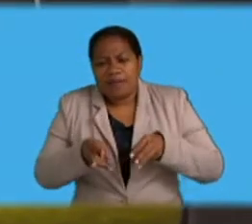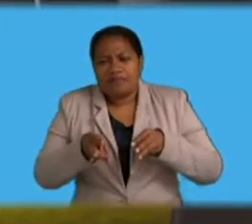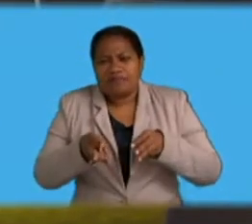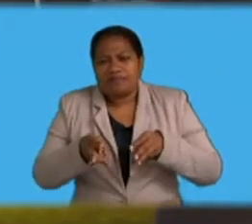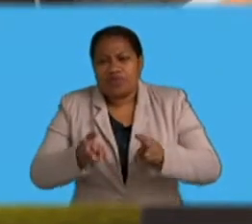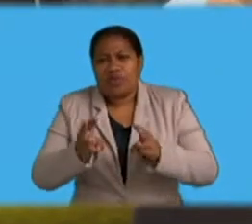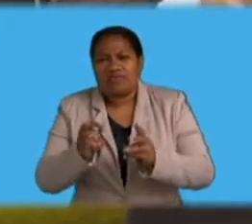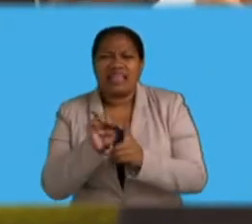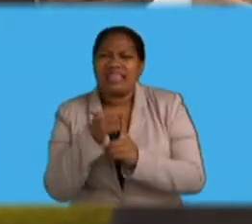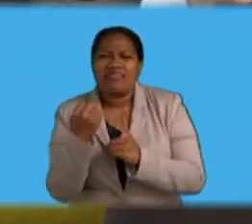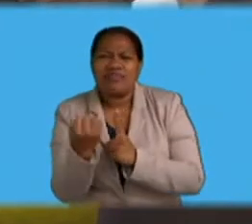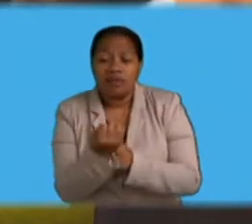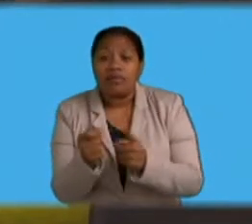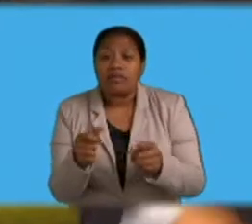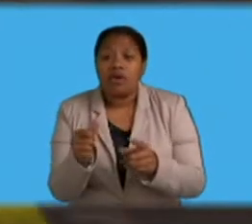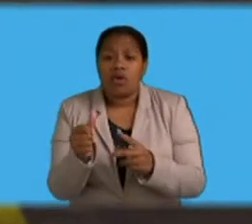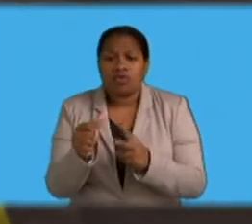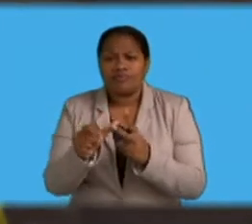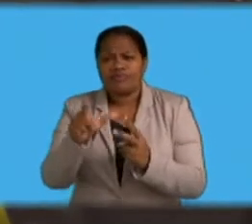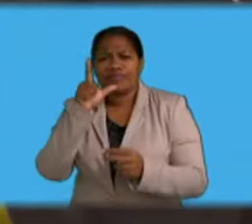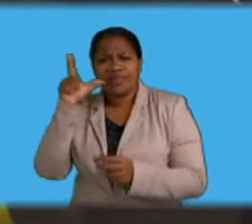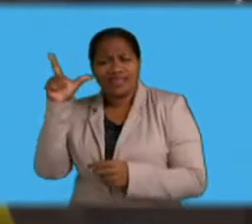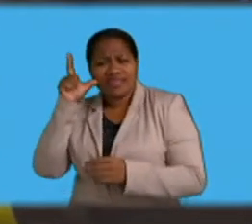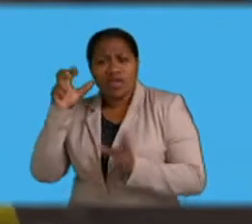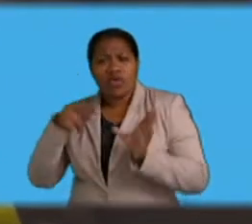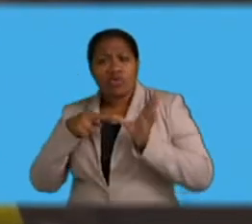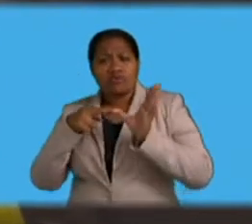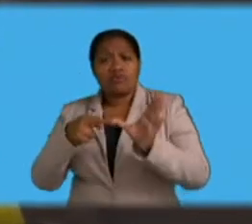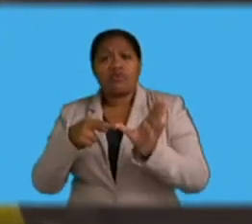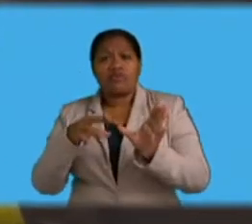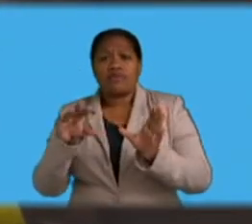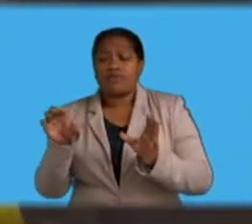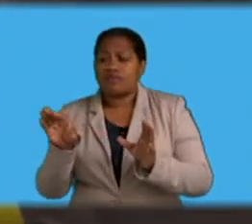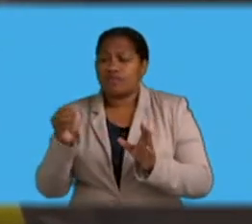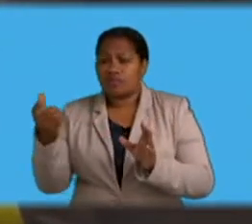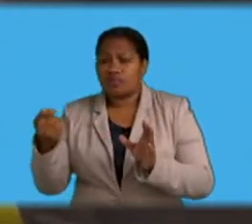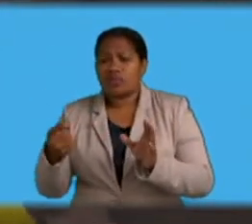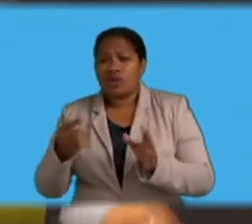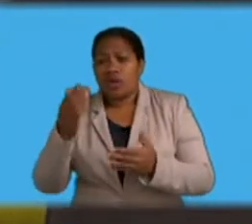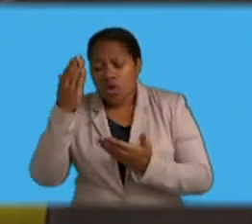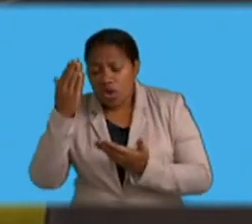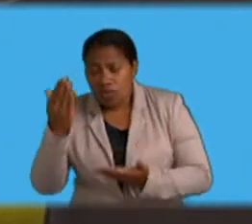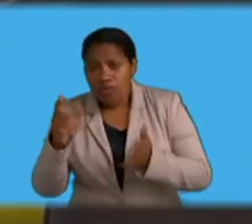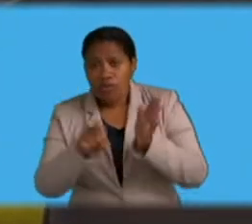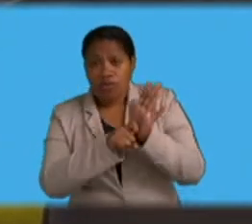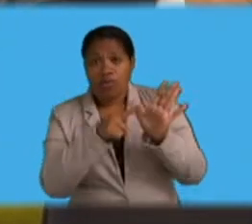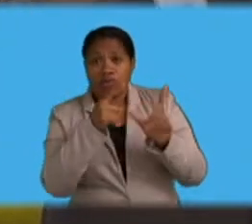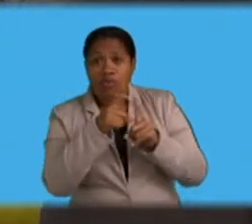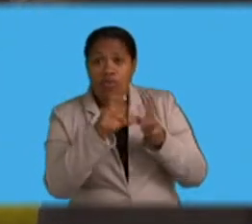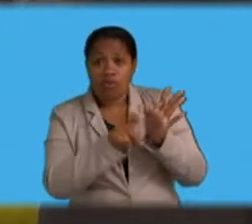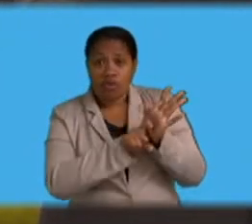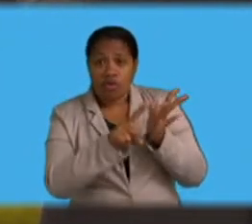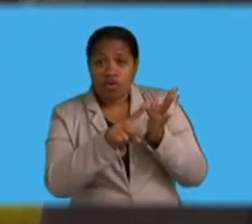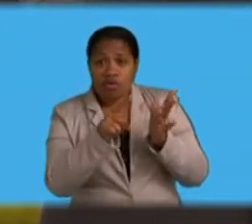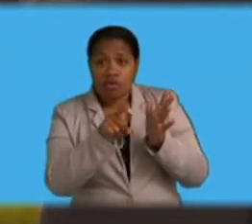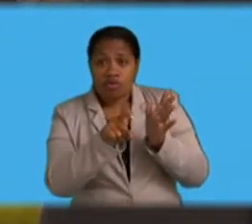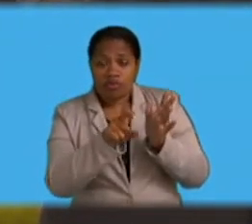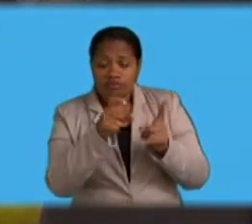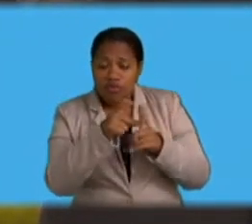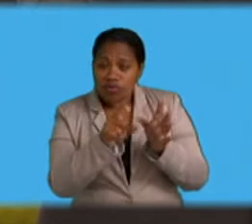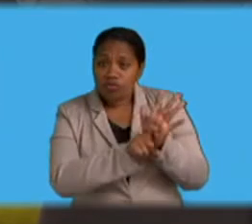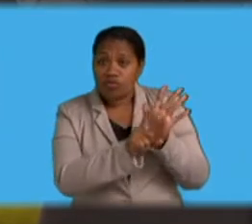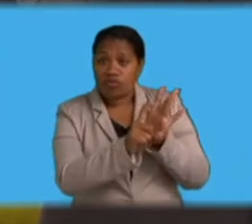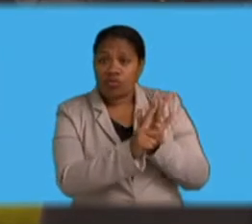as highlighted yesterday in the response to Honourable Randrondro, that in terms of providing a good work